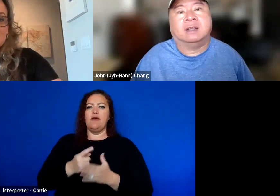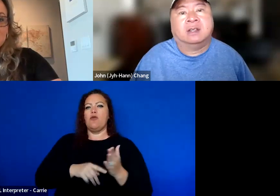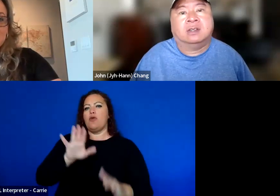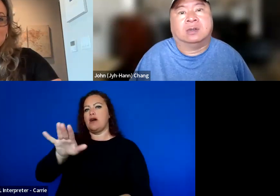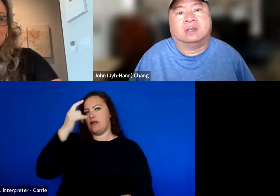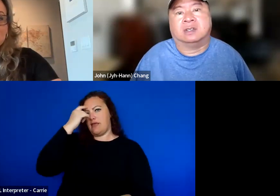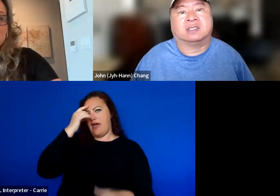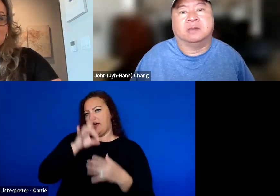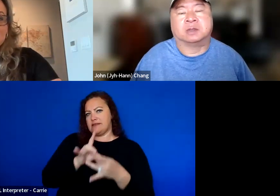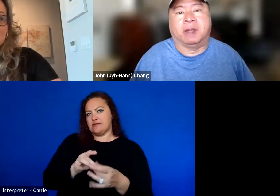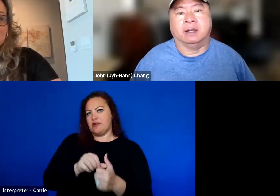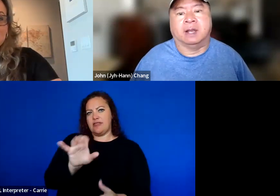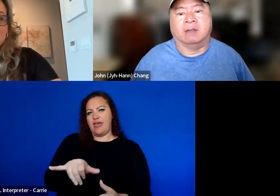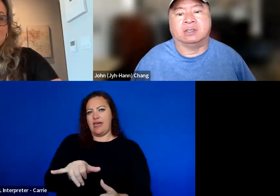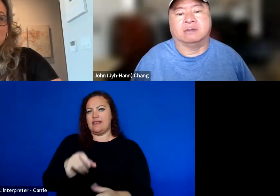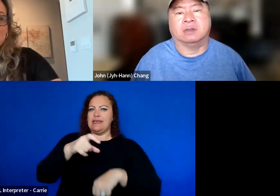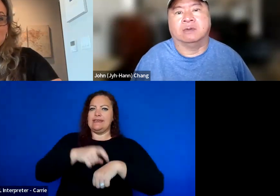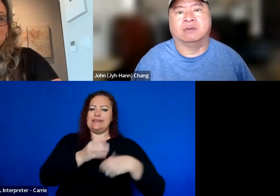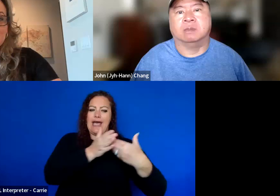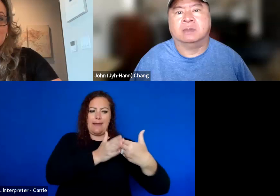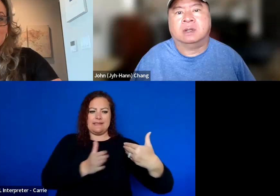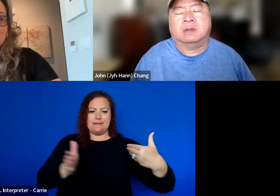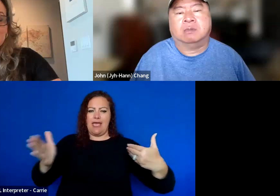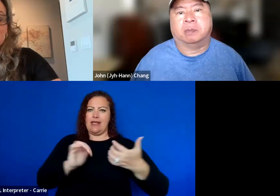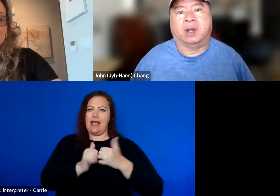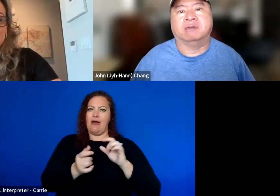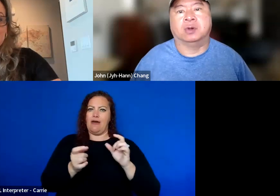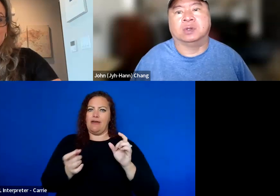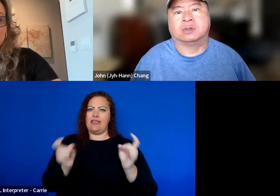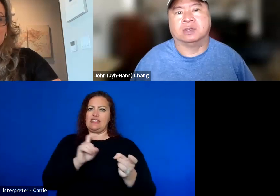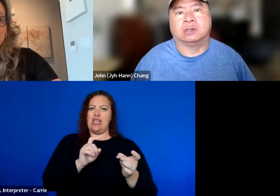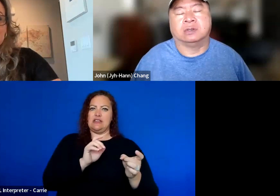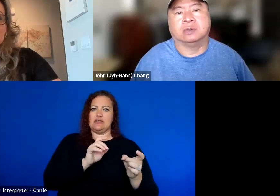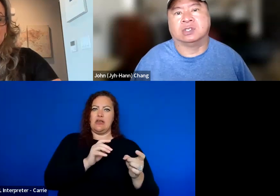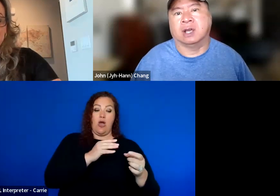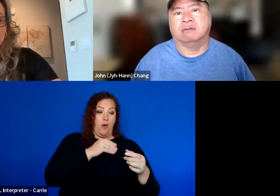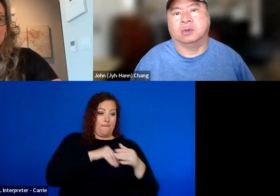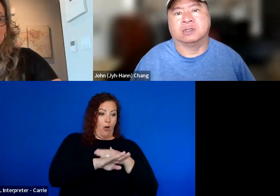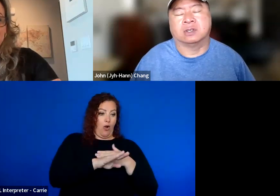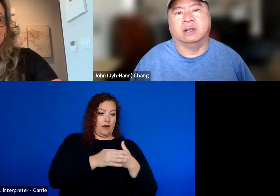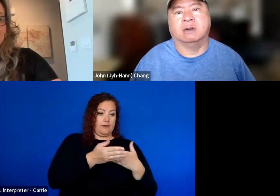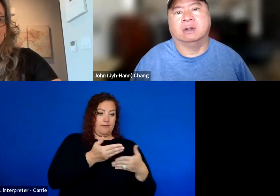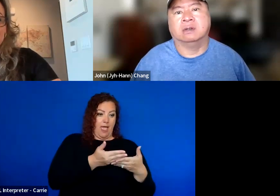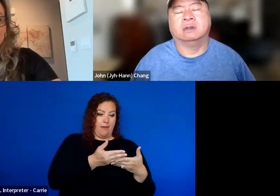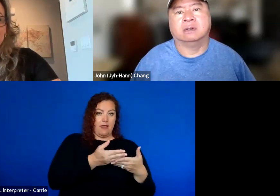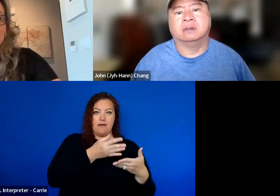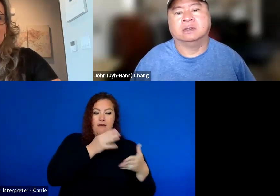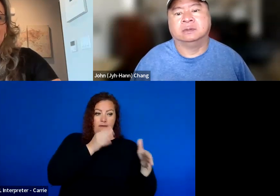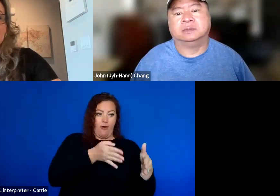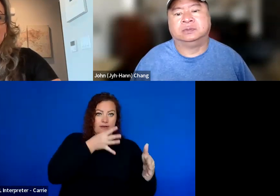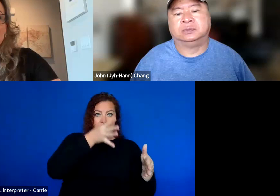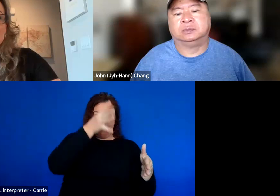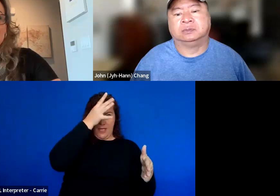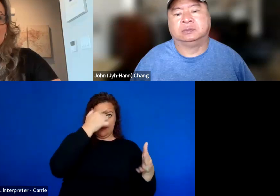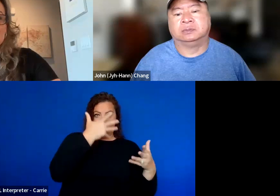on that? The time span and how they shifted over from more parent focused to the child focused later on.